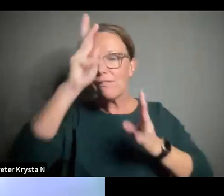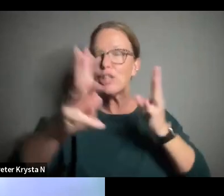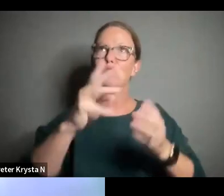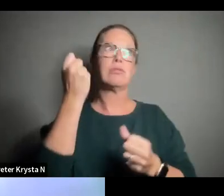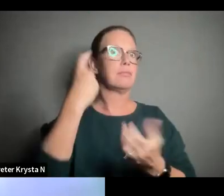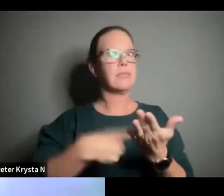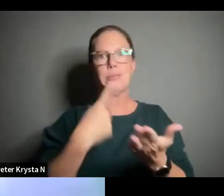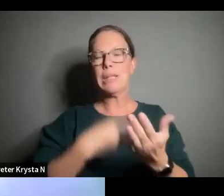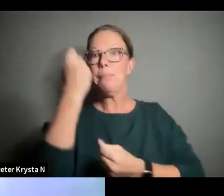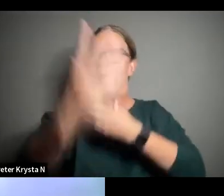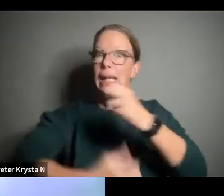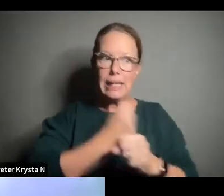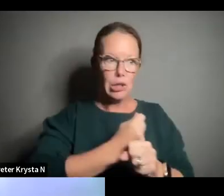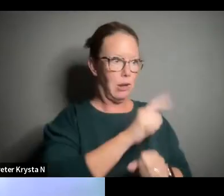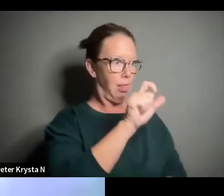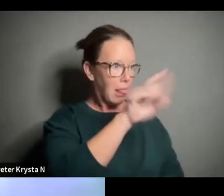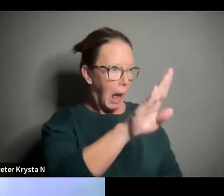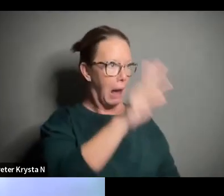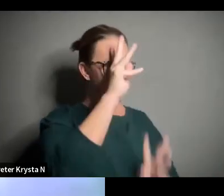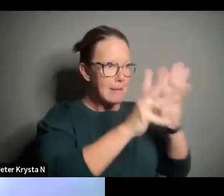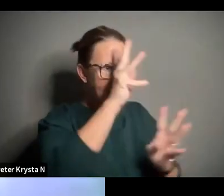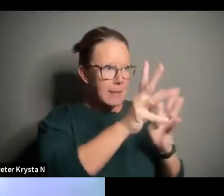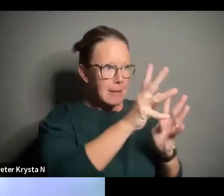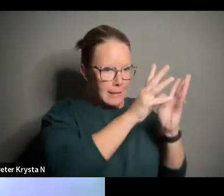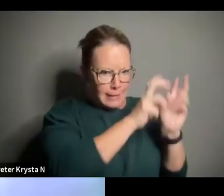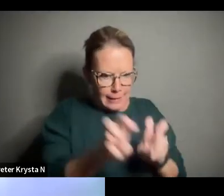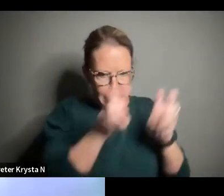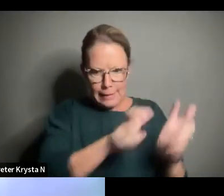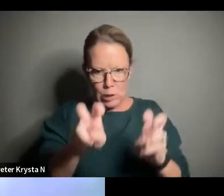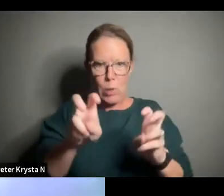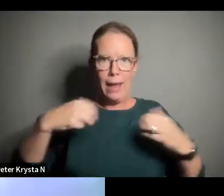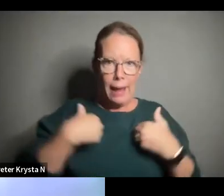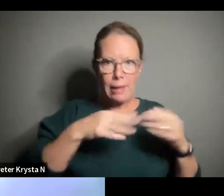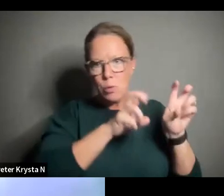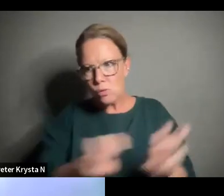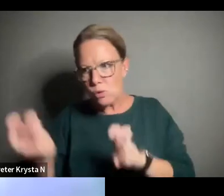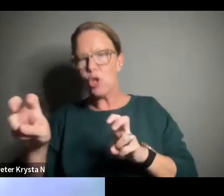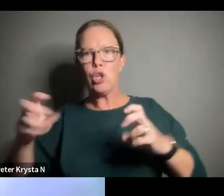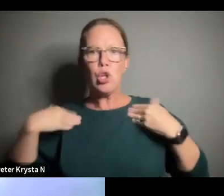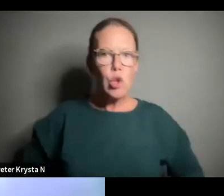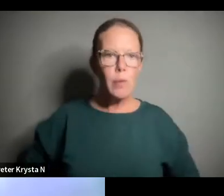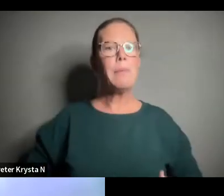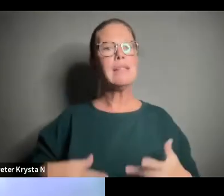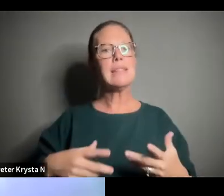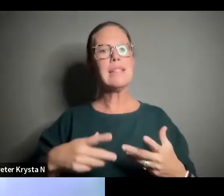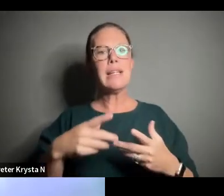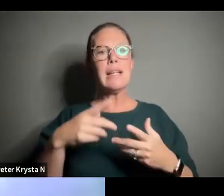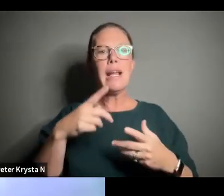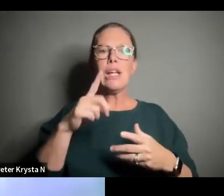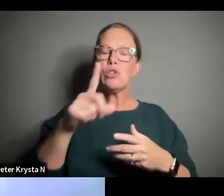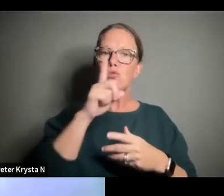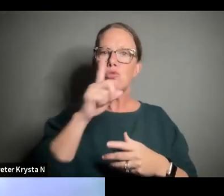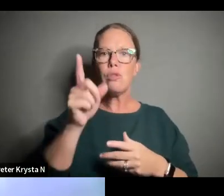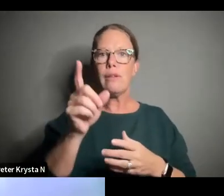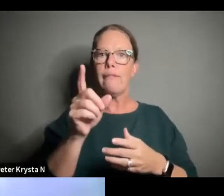many years from the laboratory to humans and working on different concepts of it, and then getting it to simplify it, which really